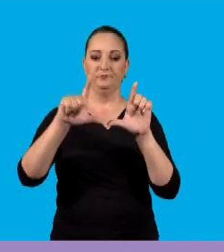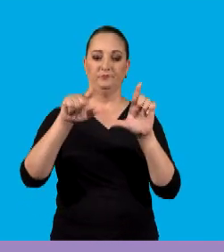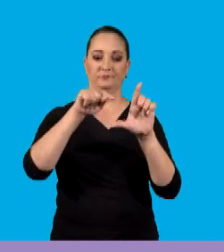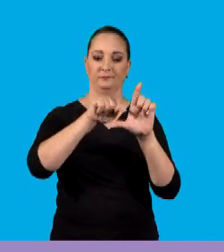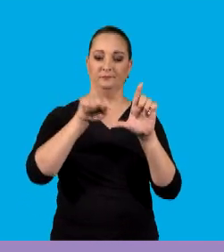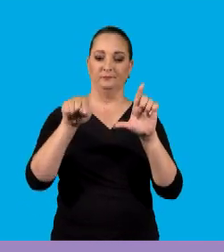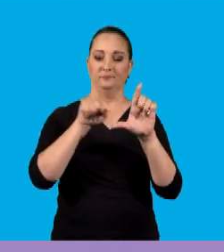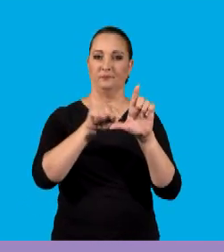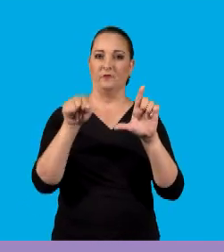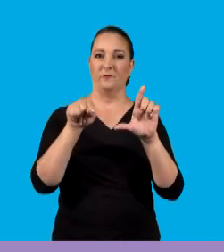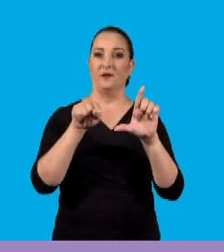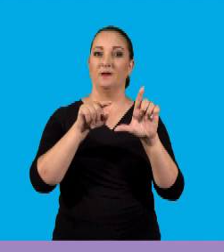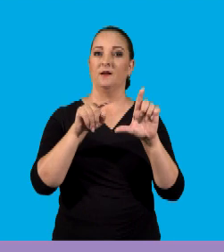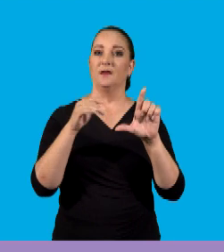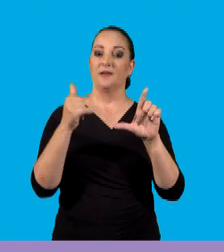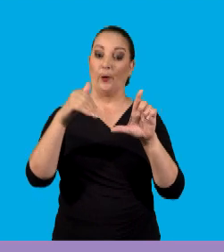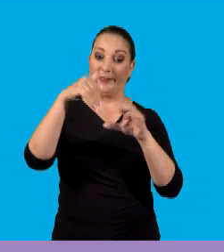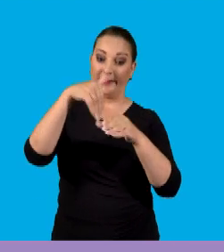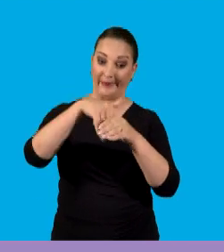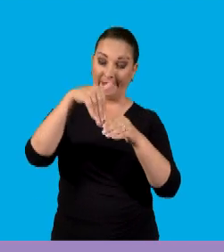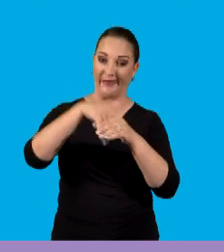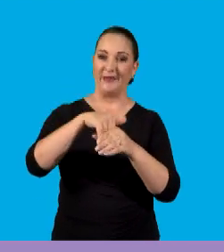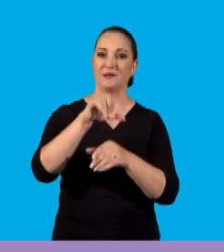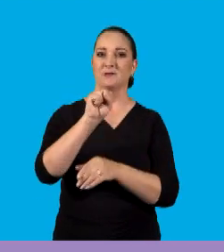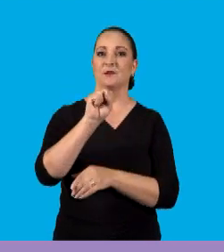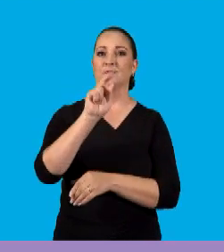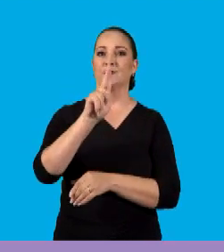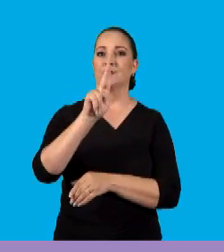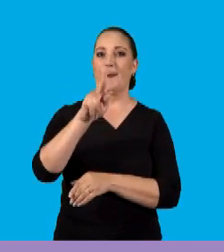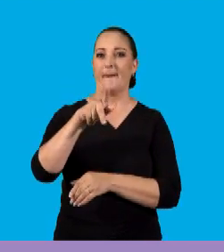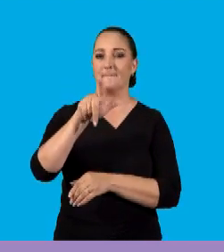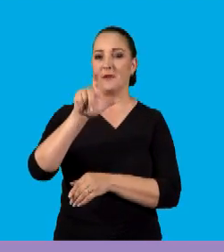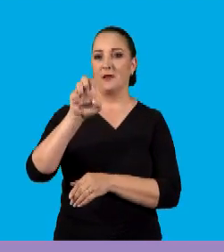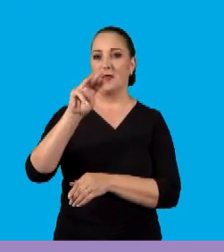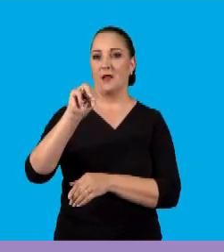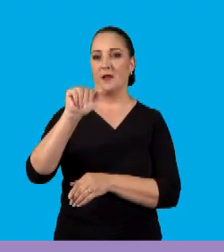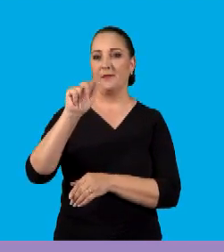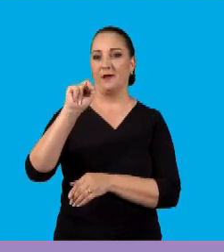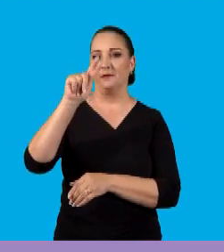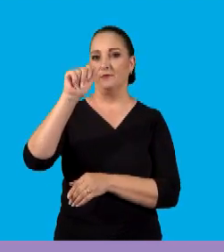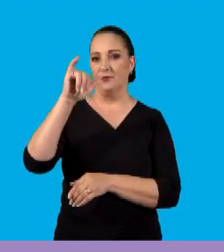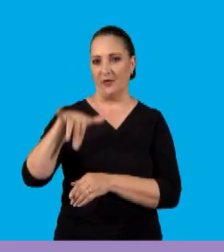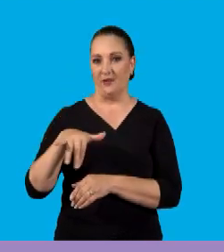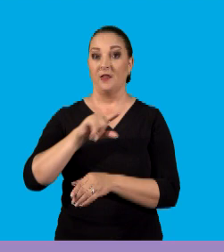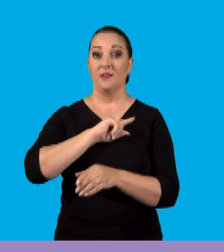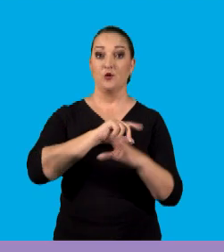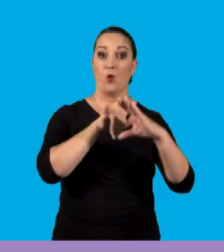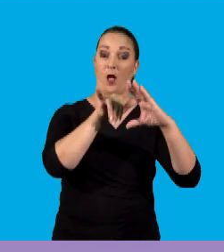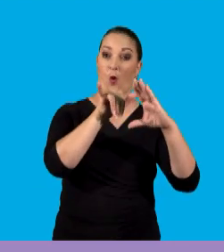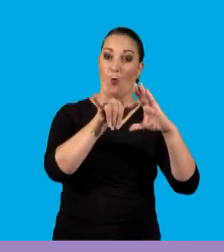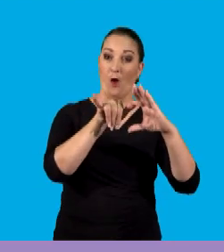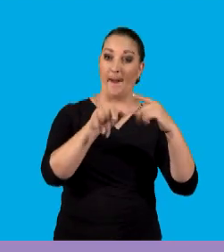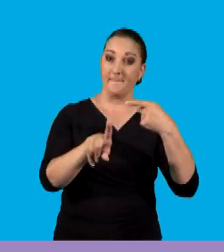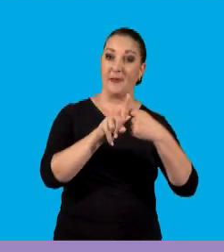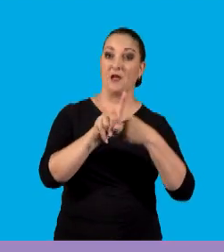the co-interior angles are supplementary. Therefore, angle Y plus 105